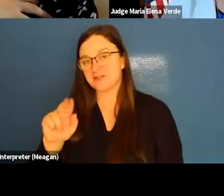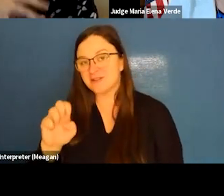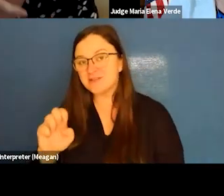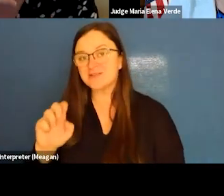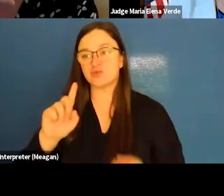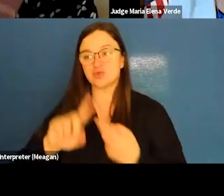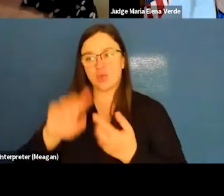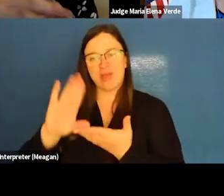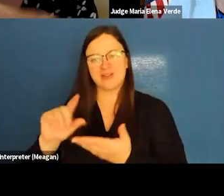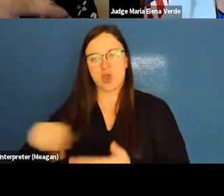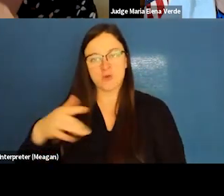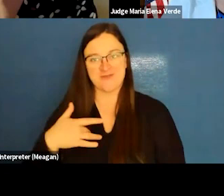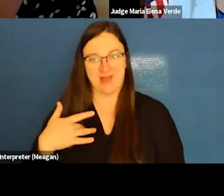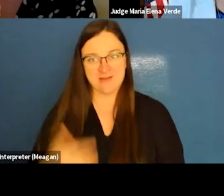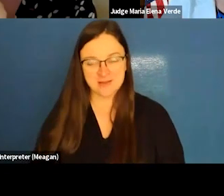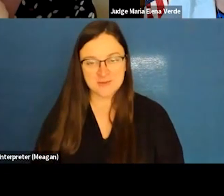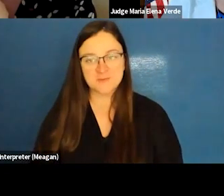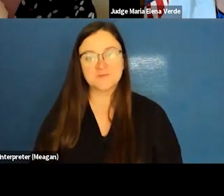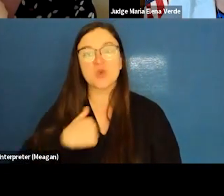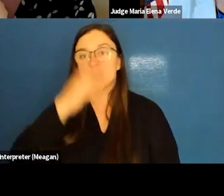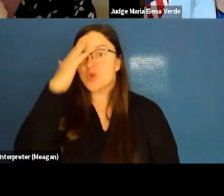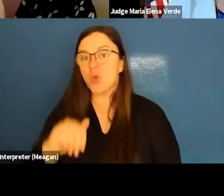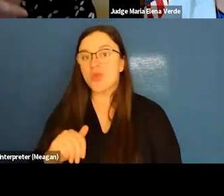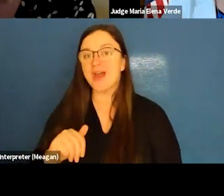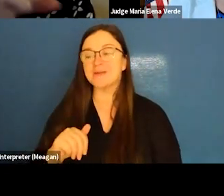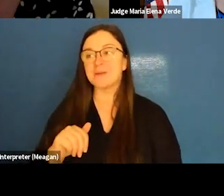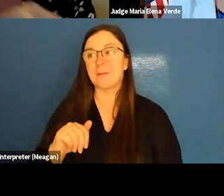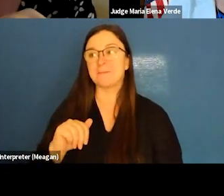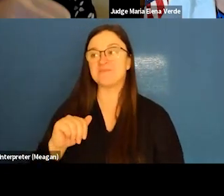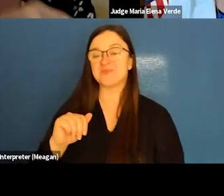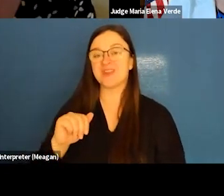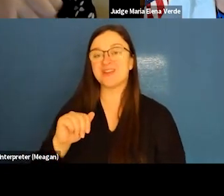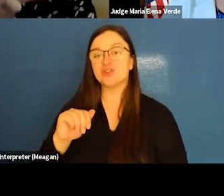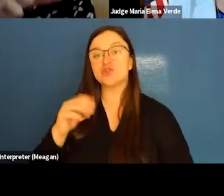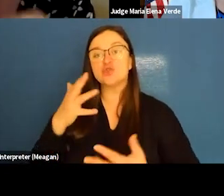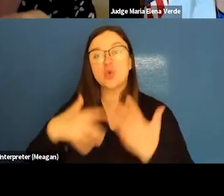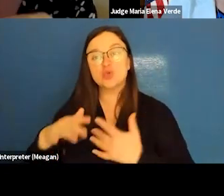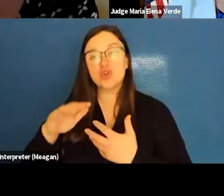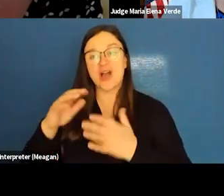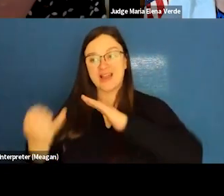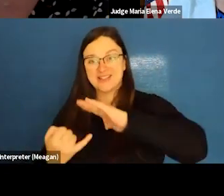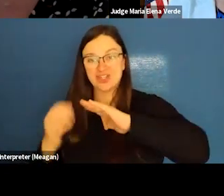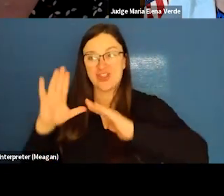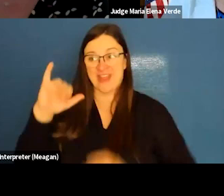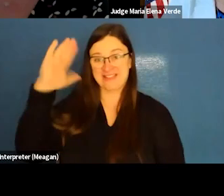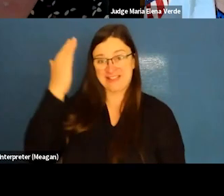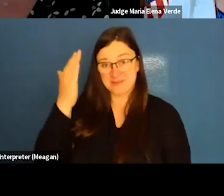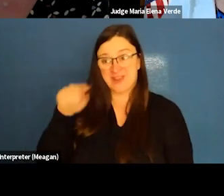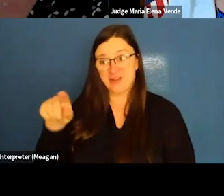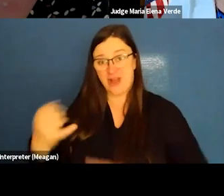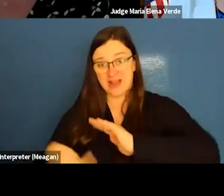in. And we know that perceived social isolation diminishes that impulse control further.